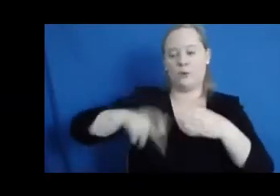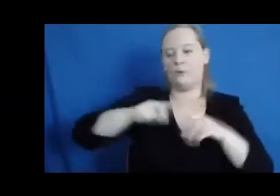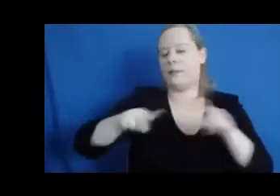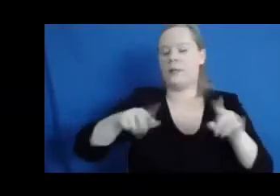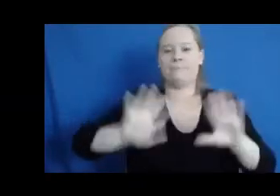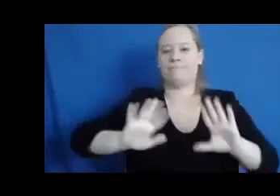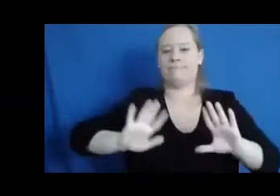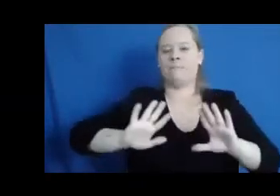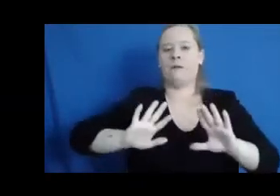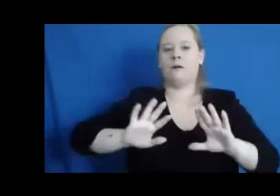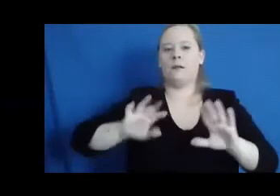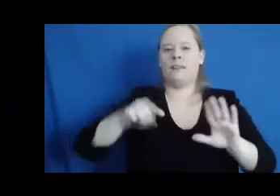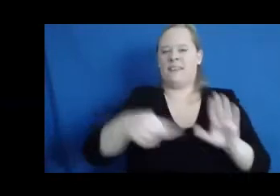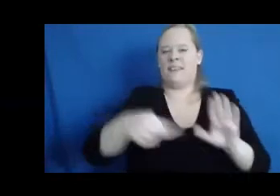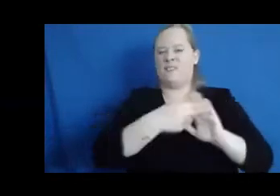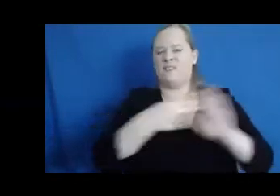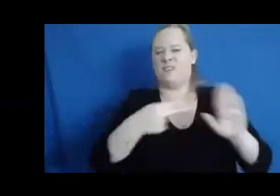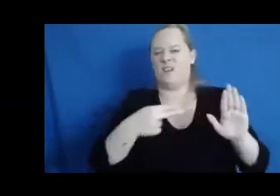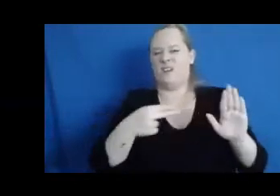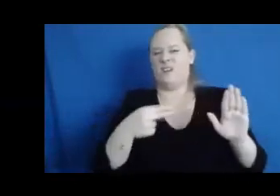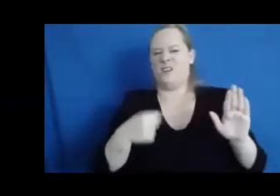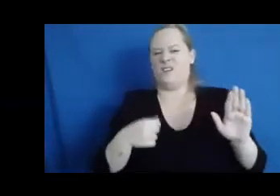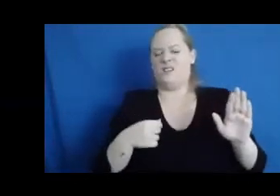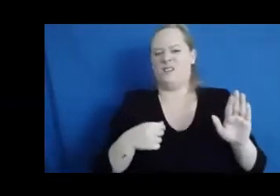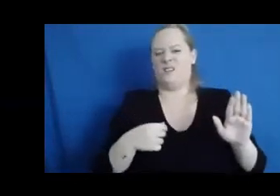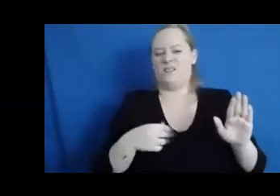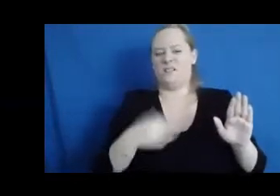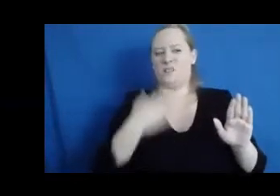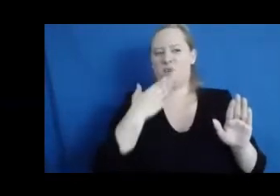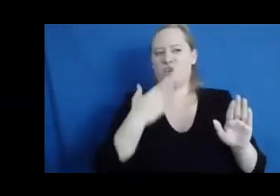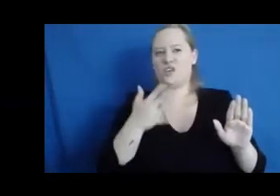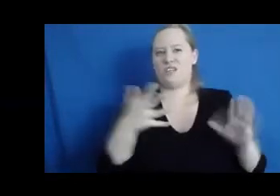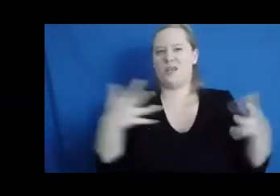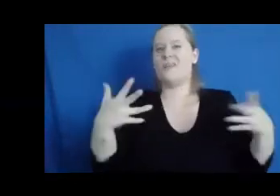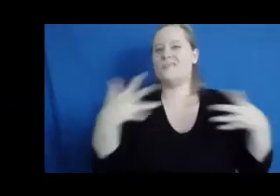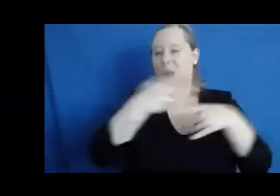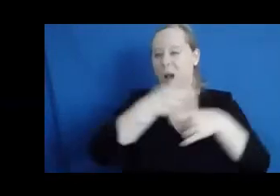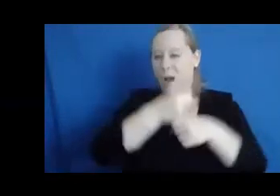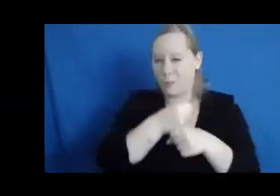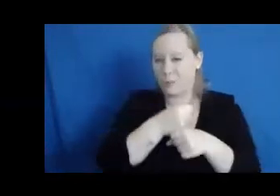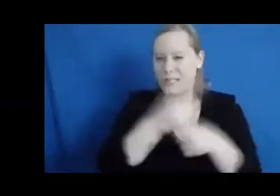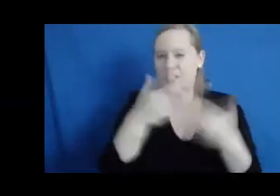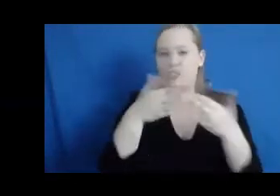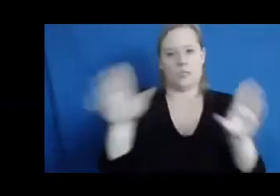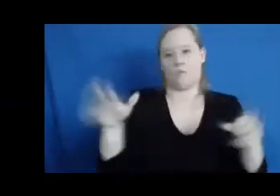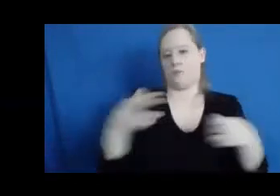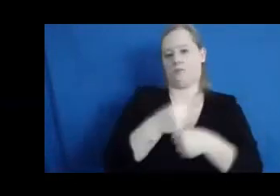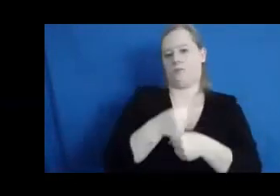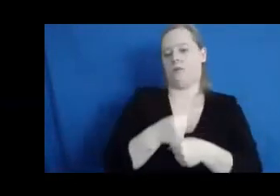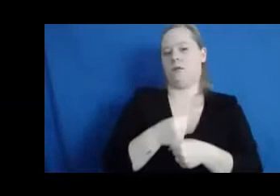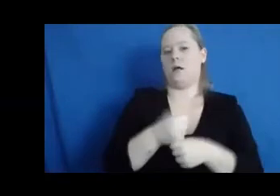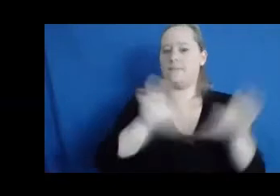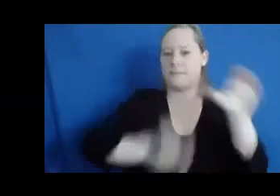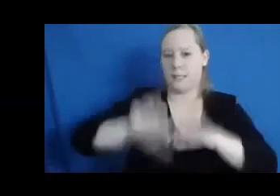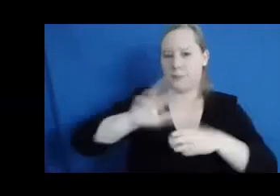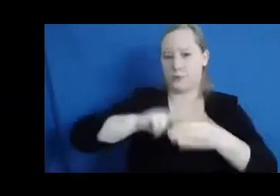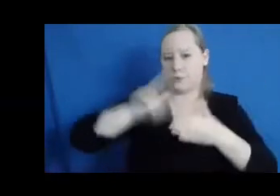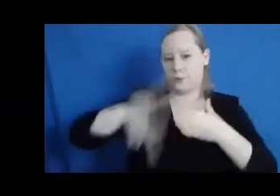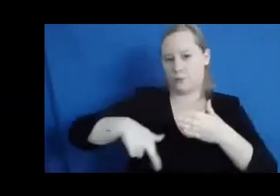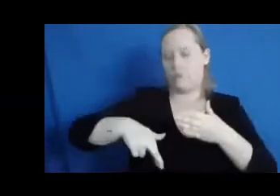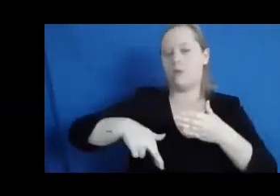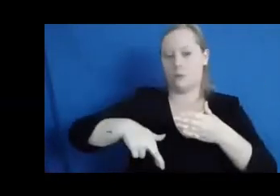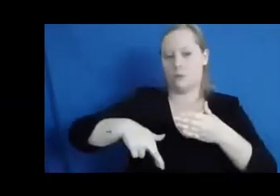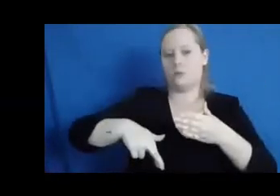this slide is a good kind of summary, general summary of the chemistry results, which is